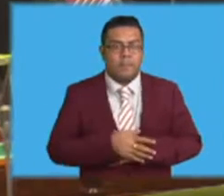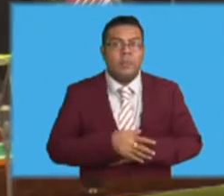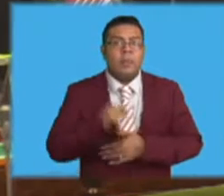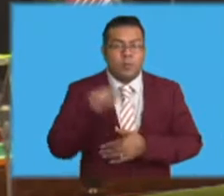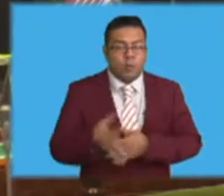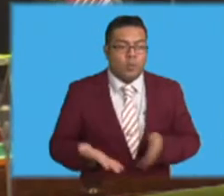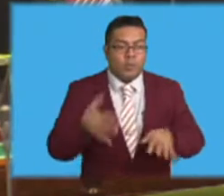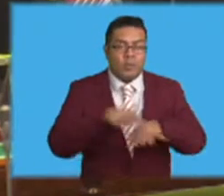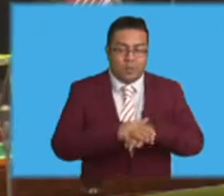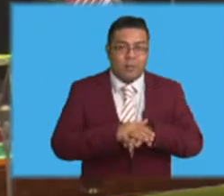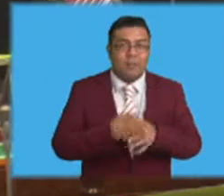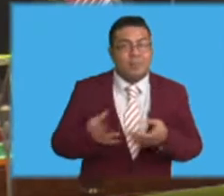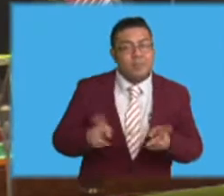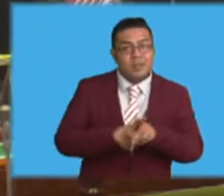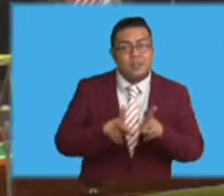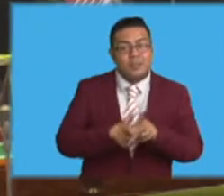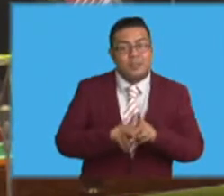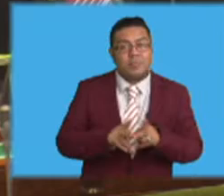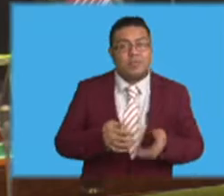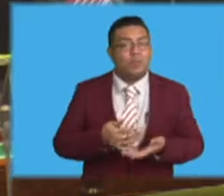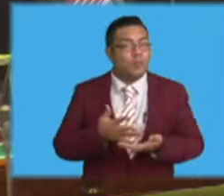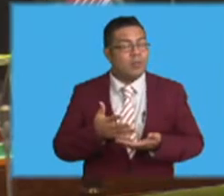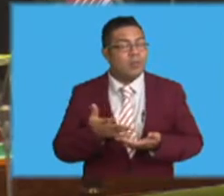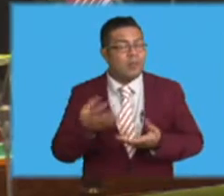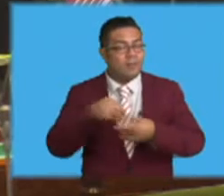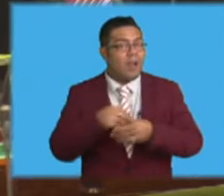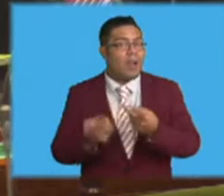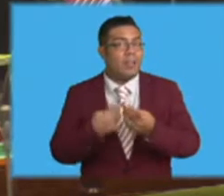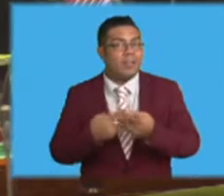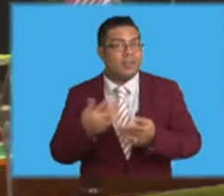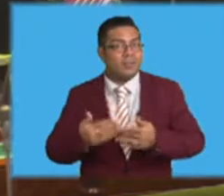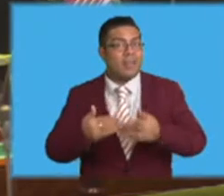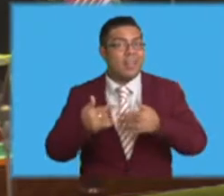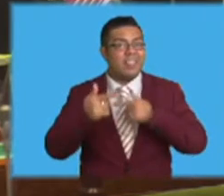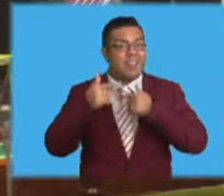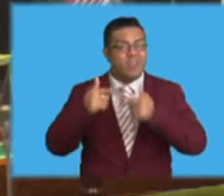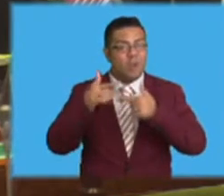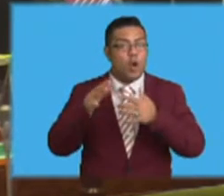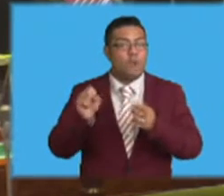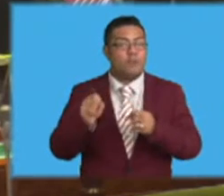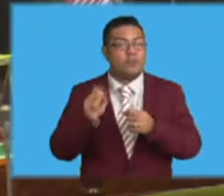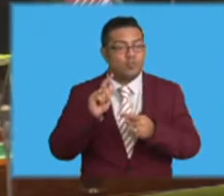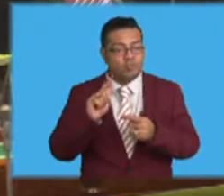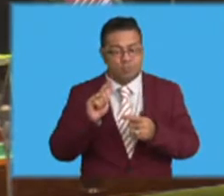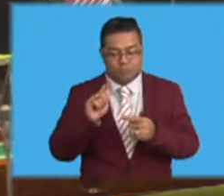collaborative support, will undertake the other appropriate actions to enhance the level of treatment for the liquid waste